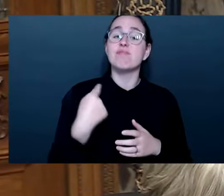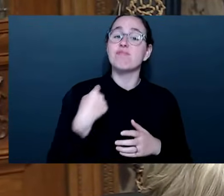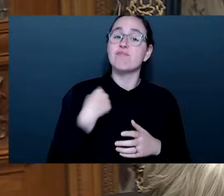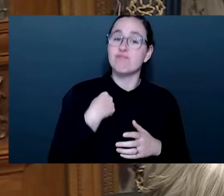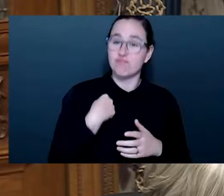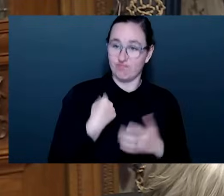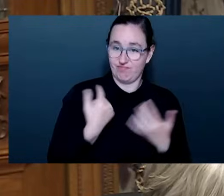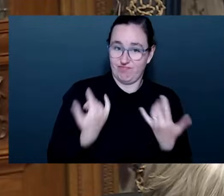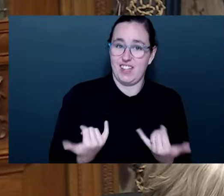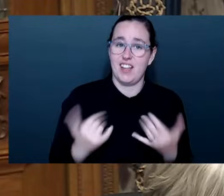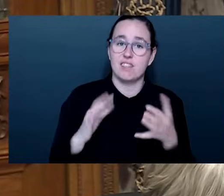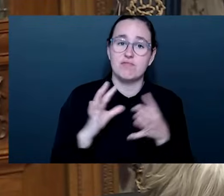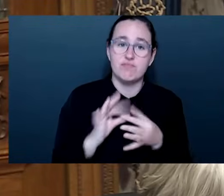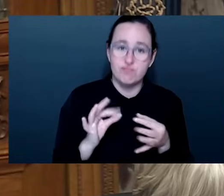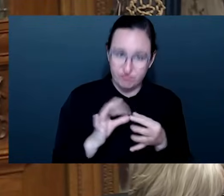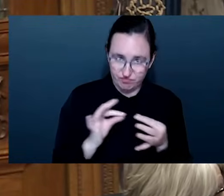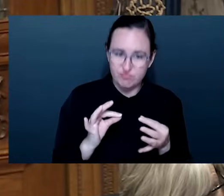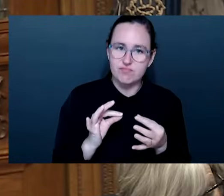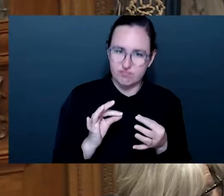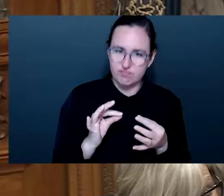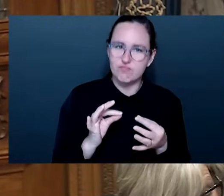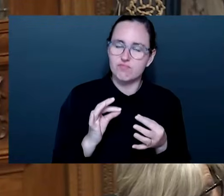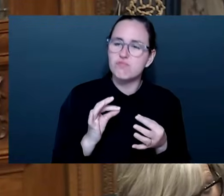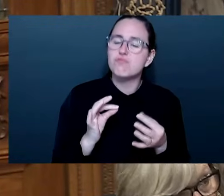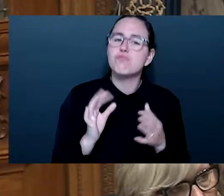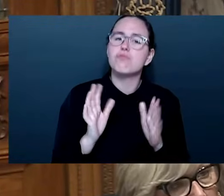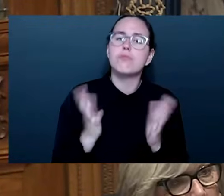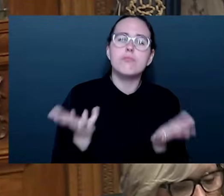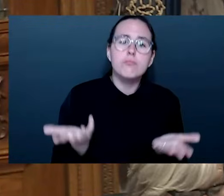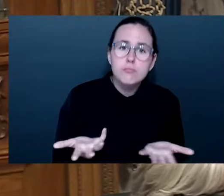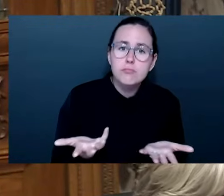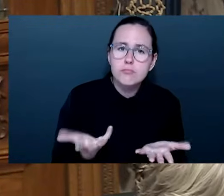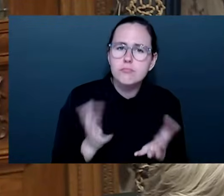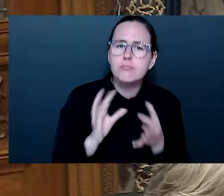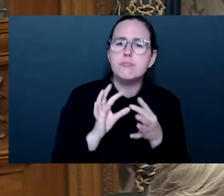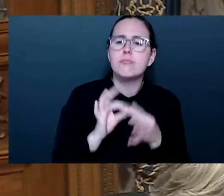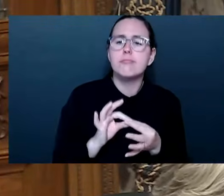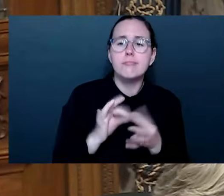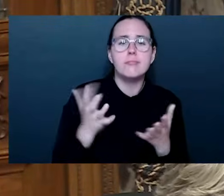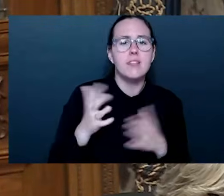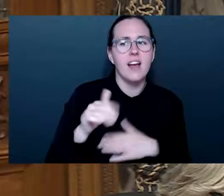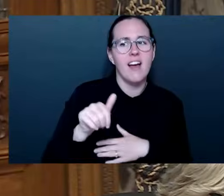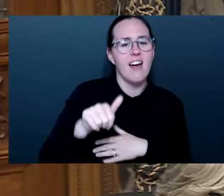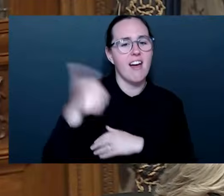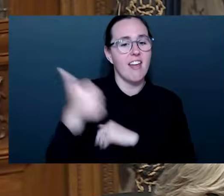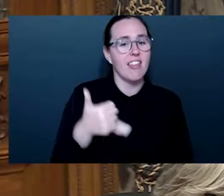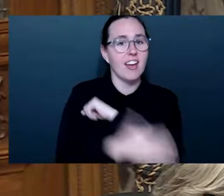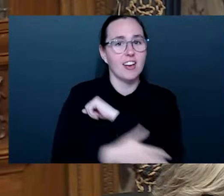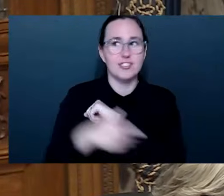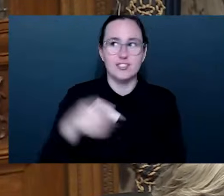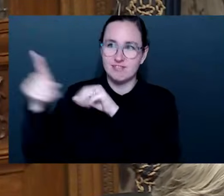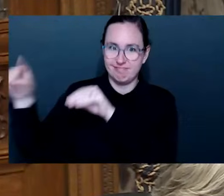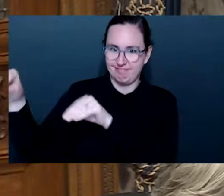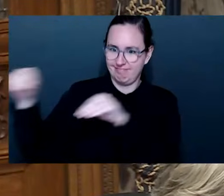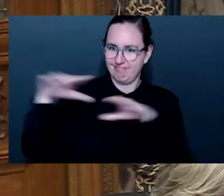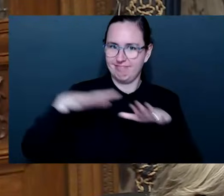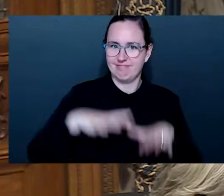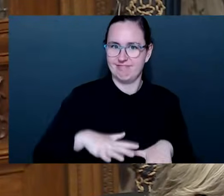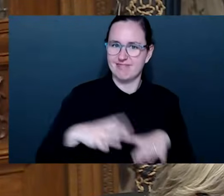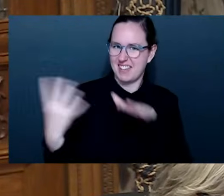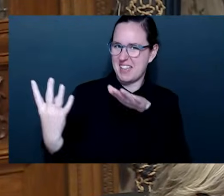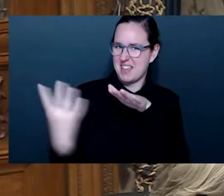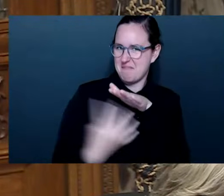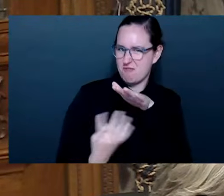of immigrants. Apart from the honourable Indigenous members of this House, every one of us is an